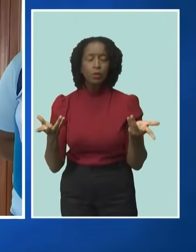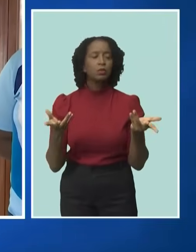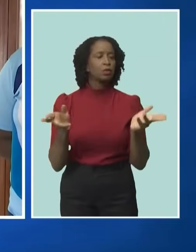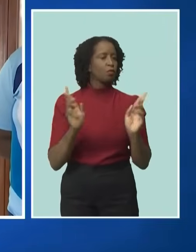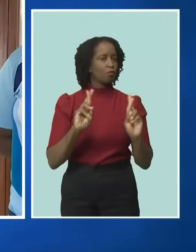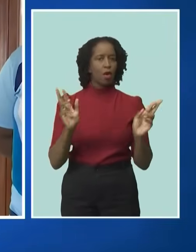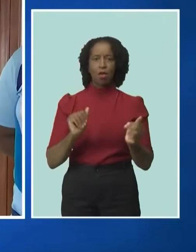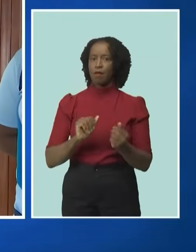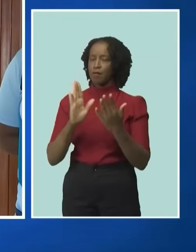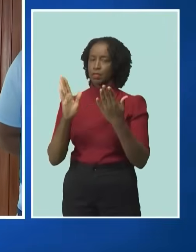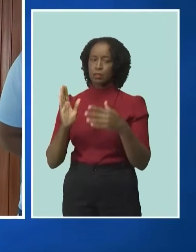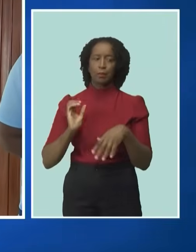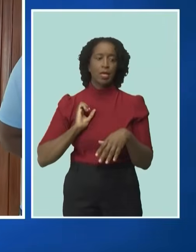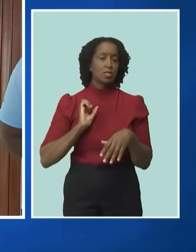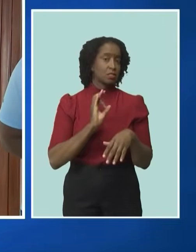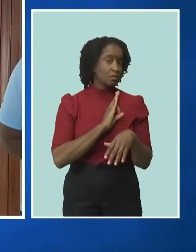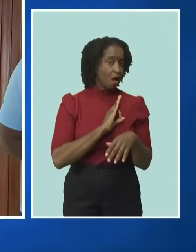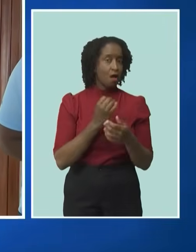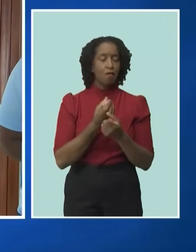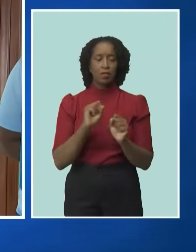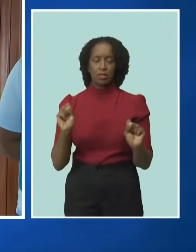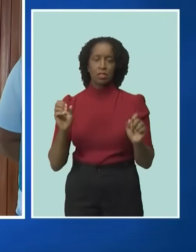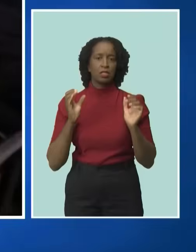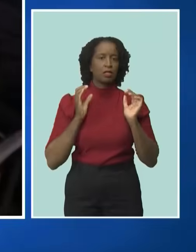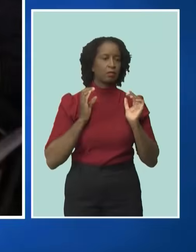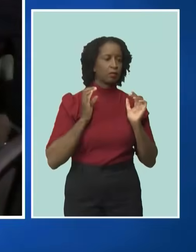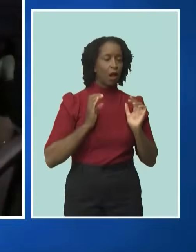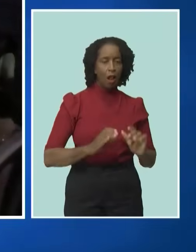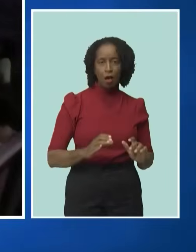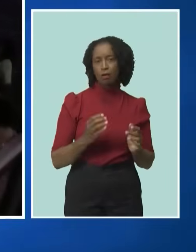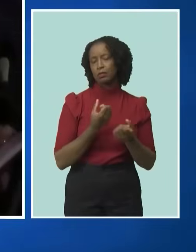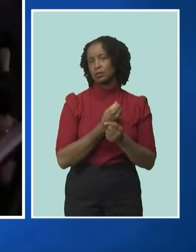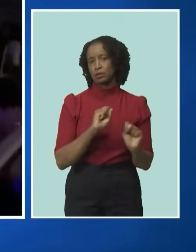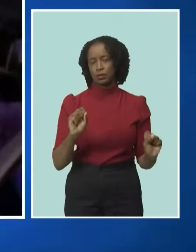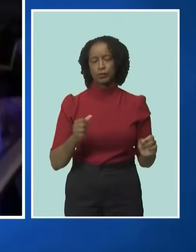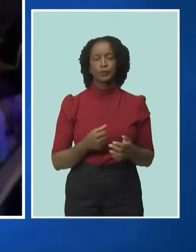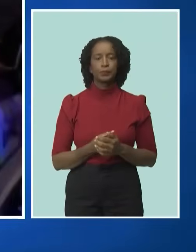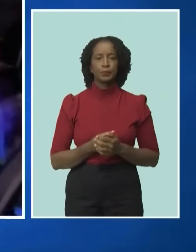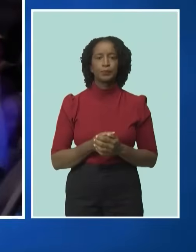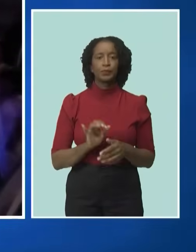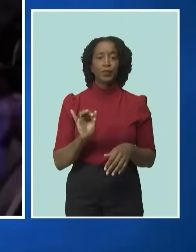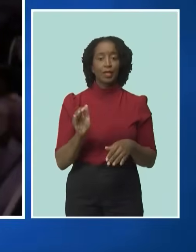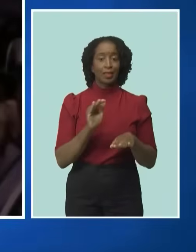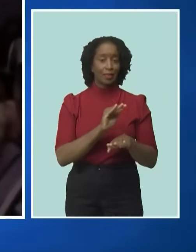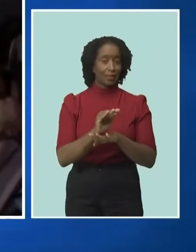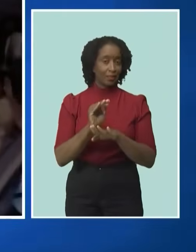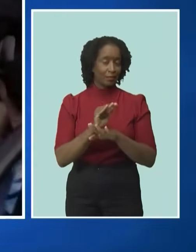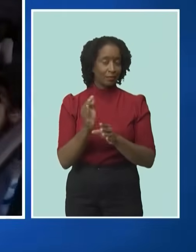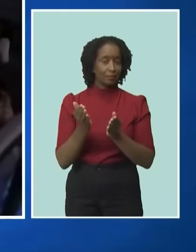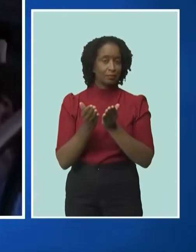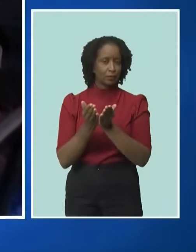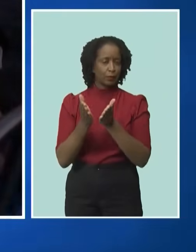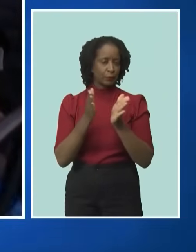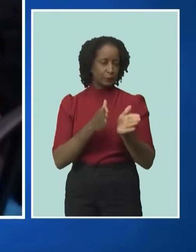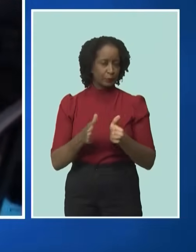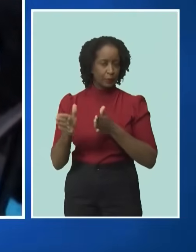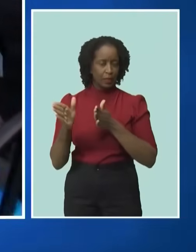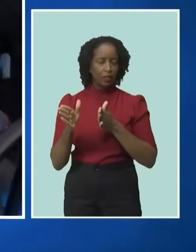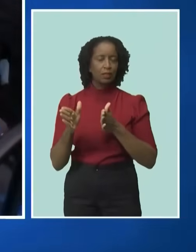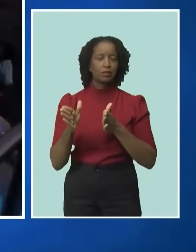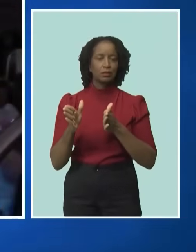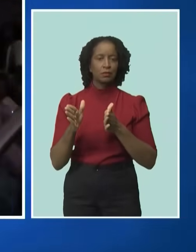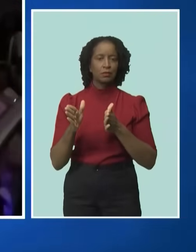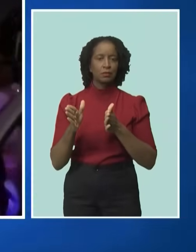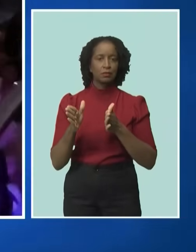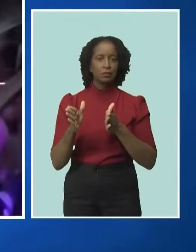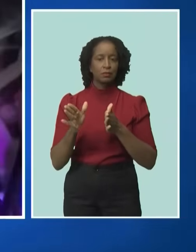my crew is safe and my passengers are safe. Ship officials called the Night Cruise Initiative an outreach program, given the